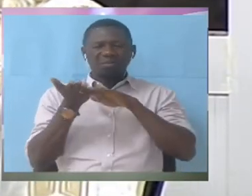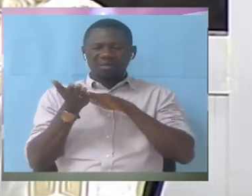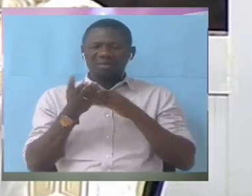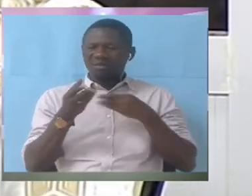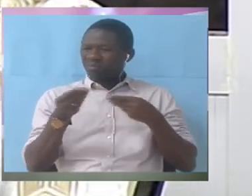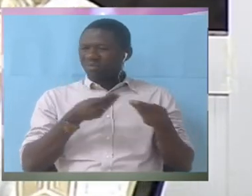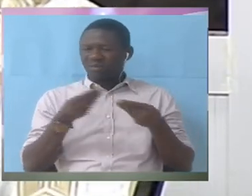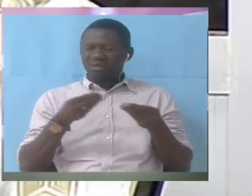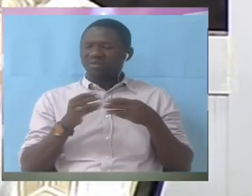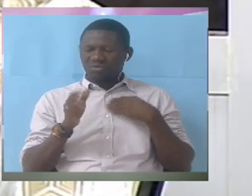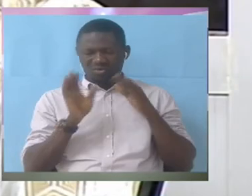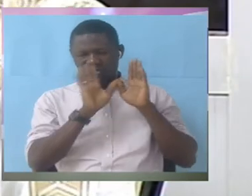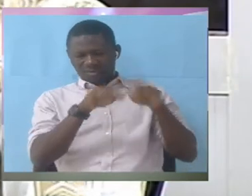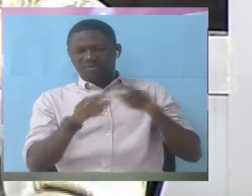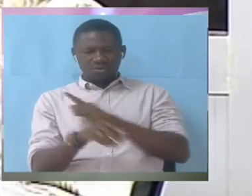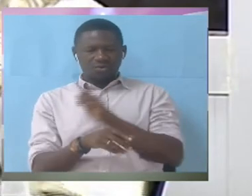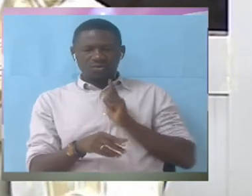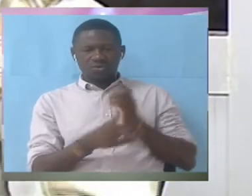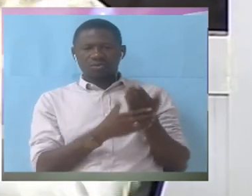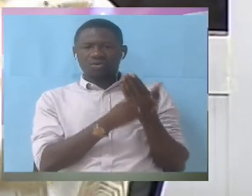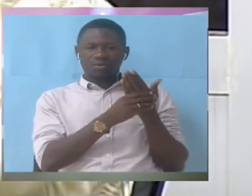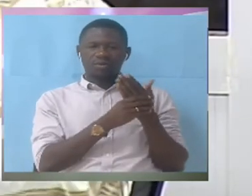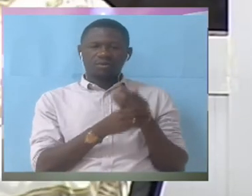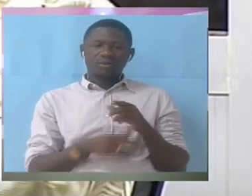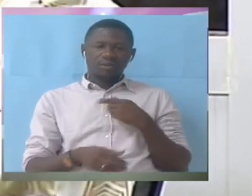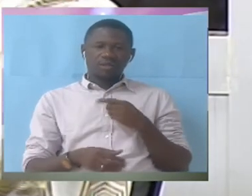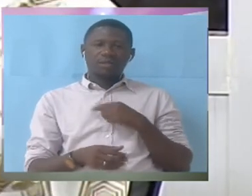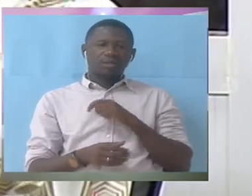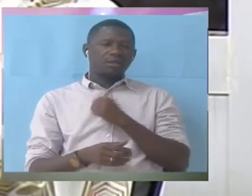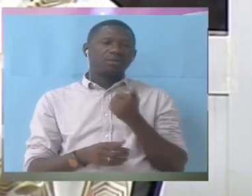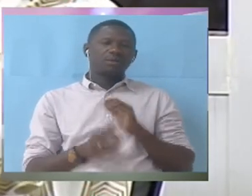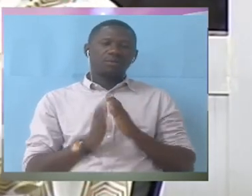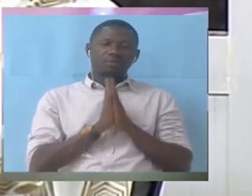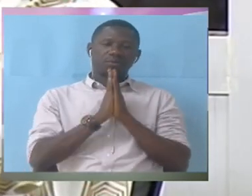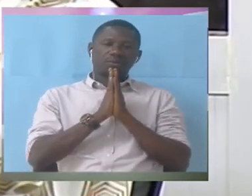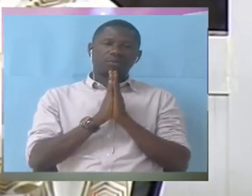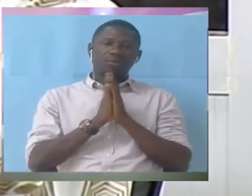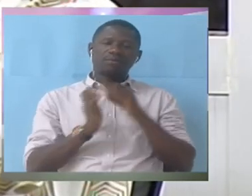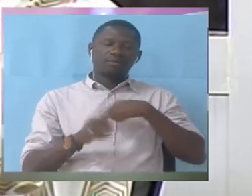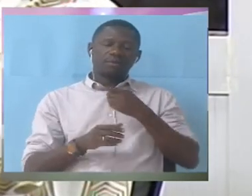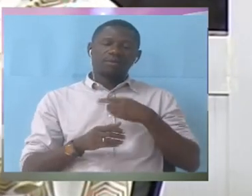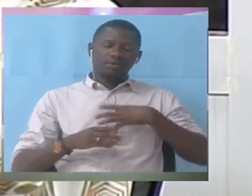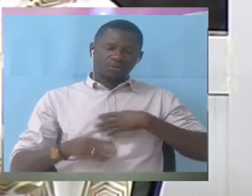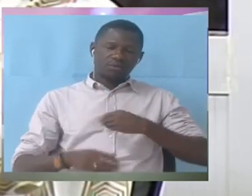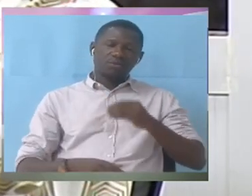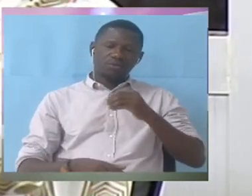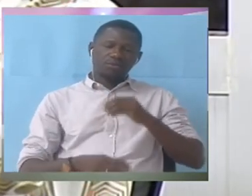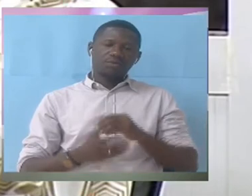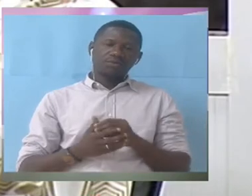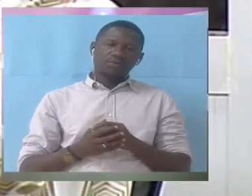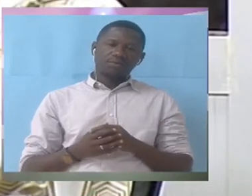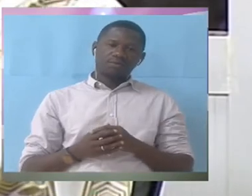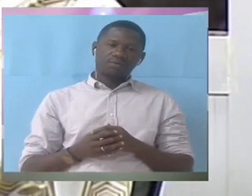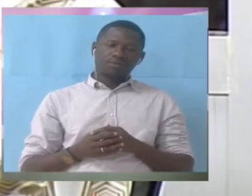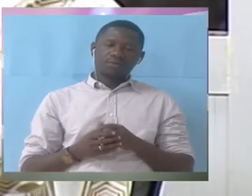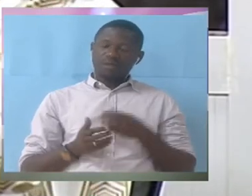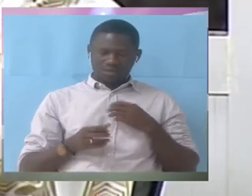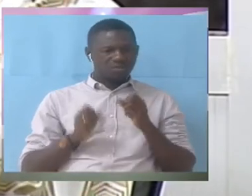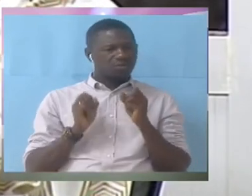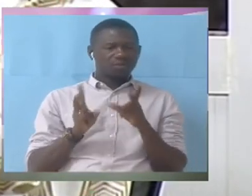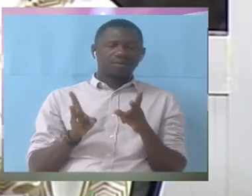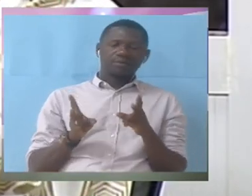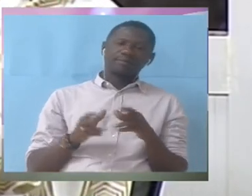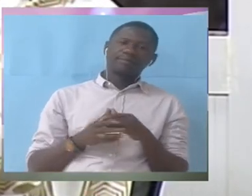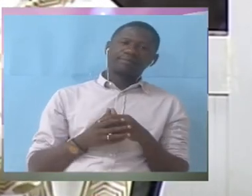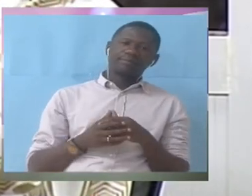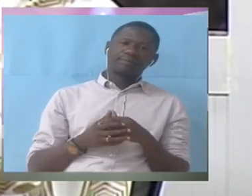mi baye ñu ko ñum. He said anyway I'm going to pray for my son. Ci la né dal ben man dama ñaanal suma doom. I said okay mané